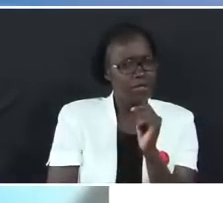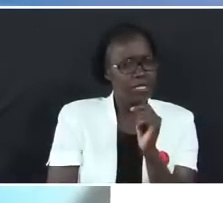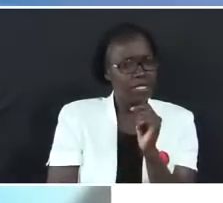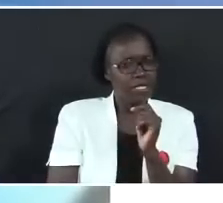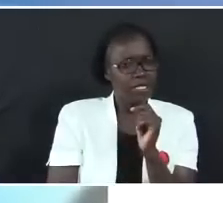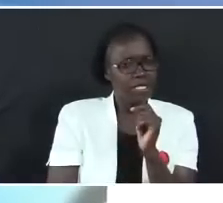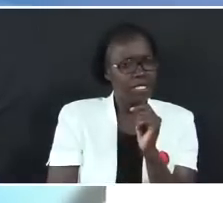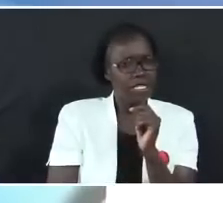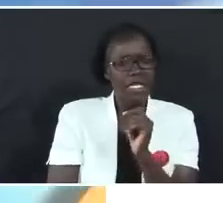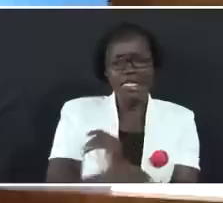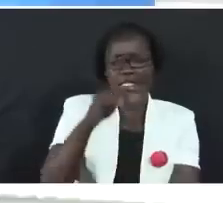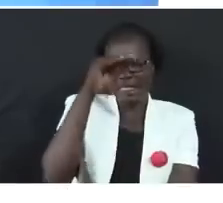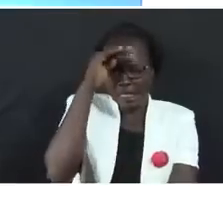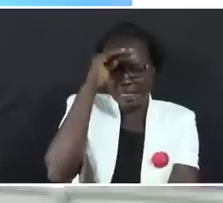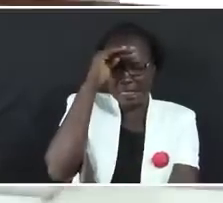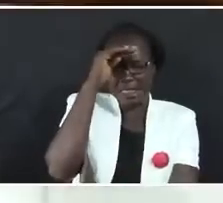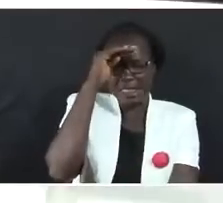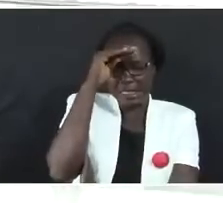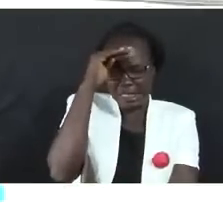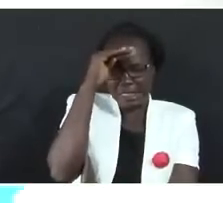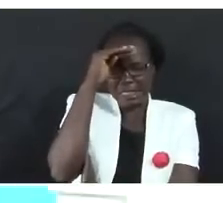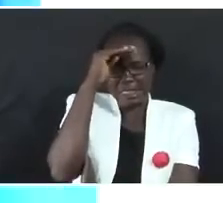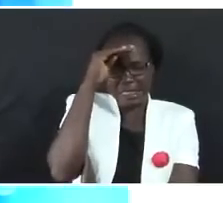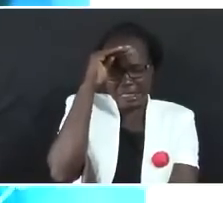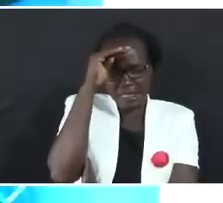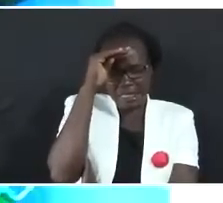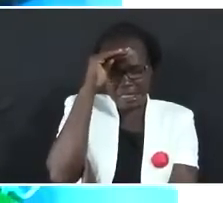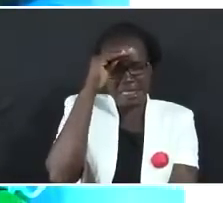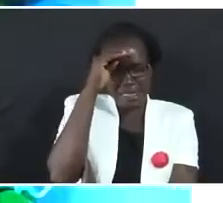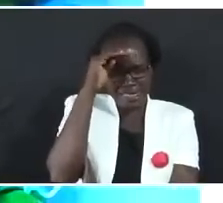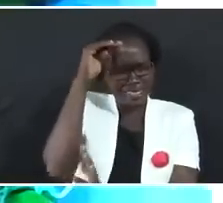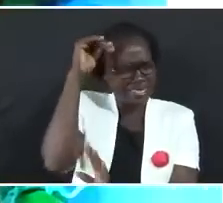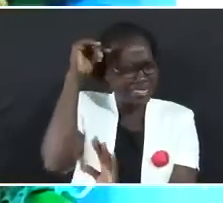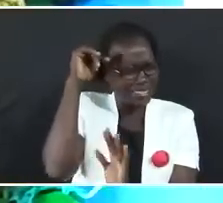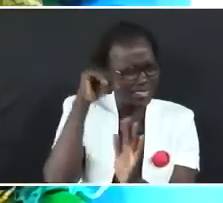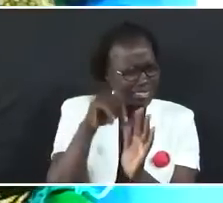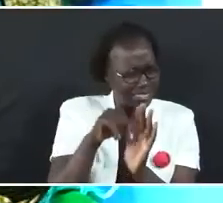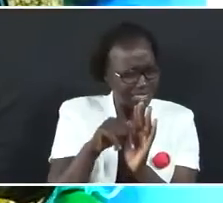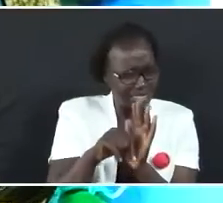Got into drinking, became an alcoholic.